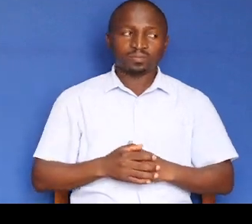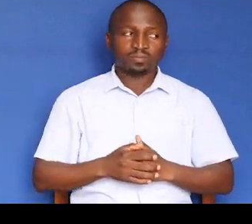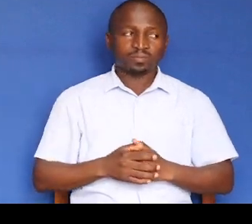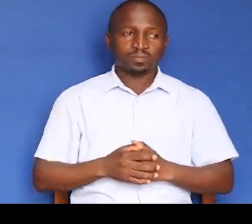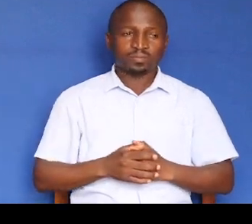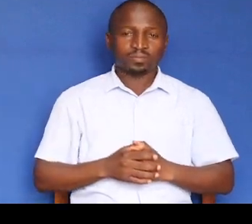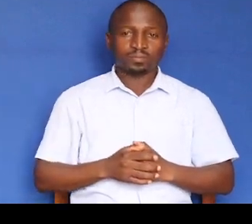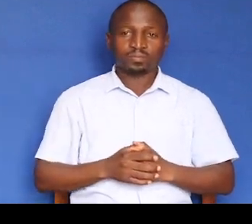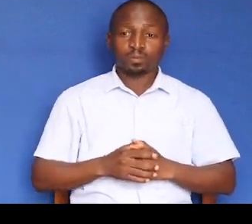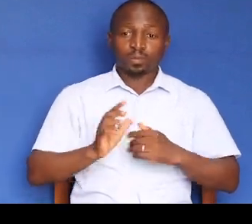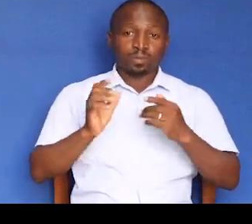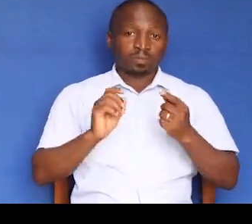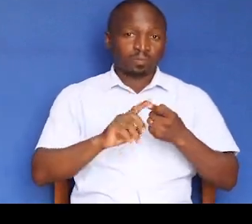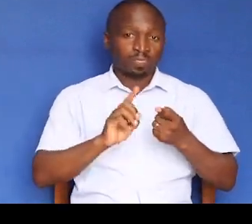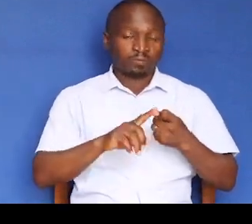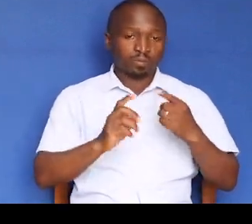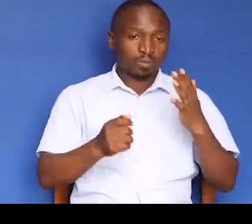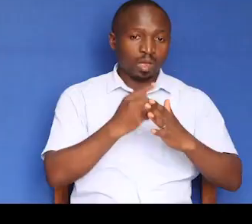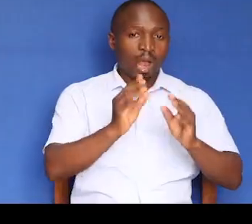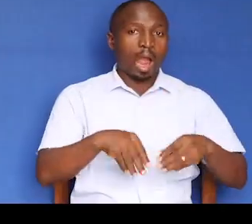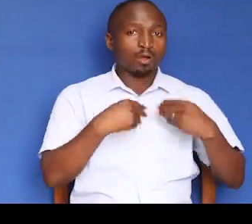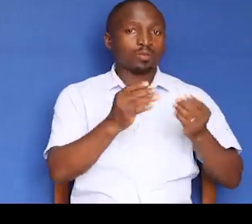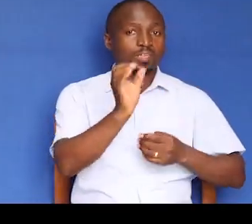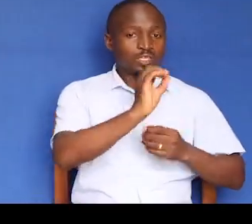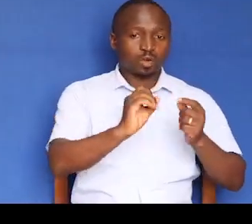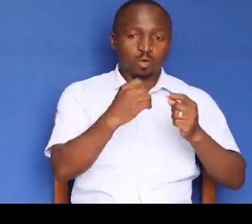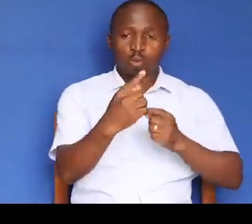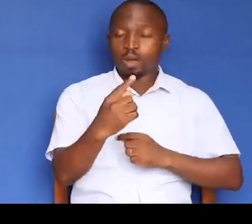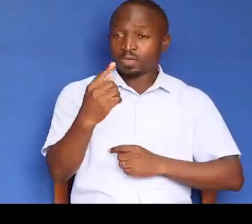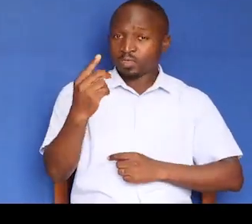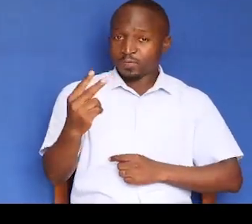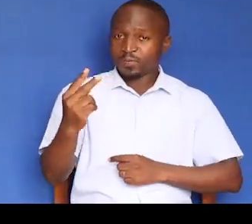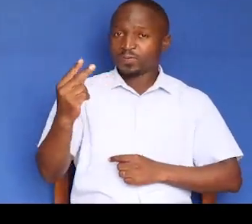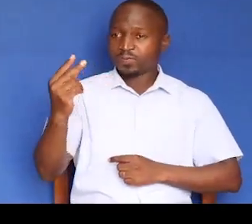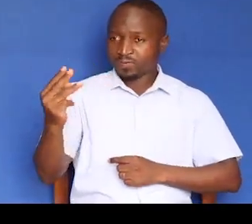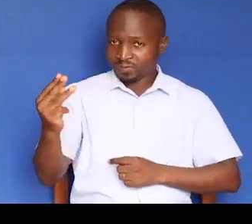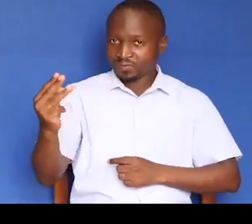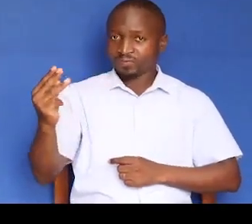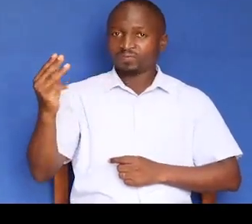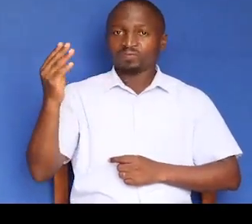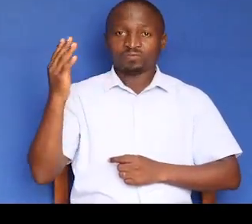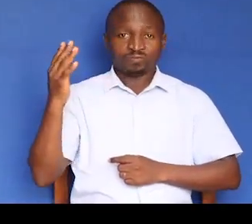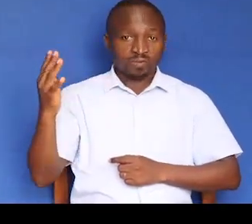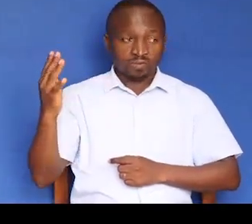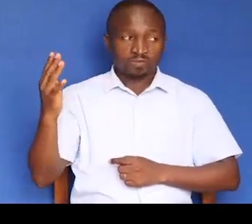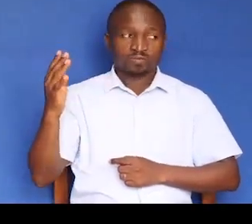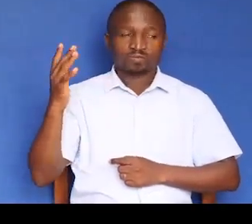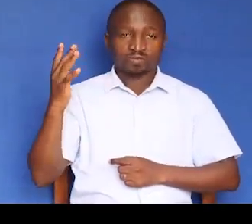Part C, from output is 0, 1, 2, 3,